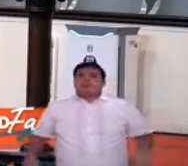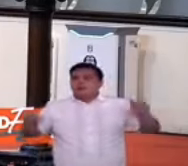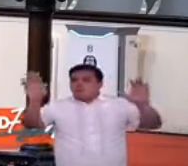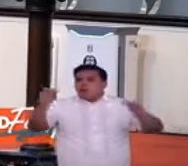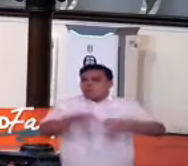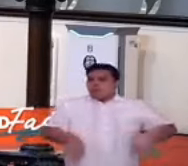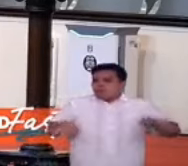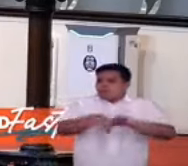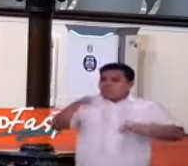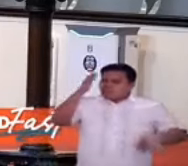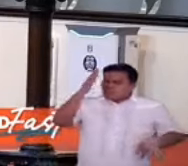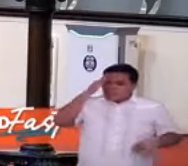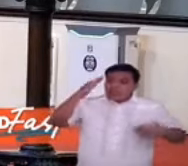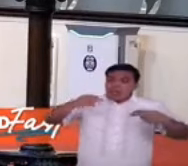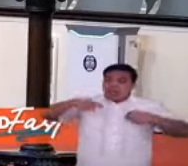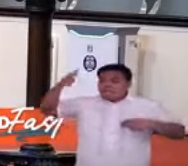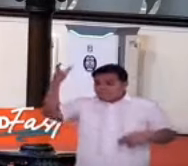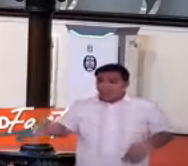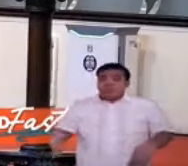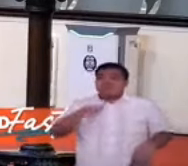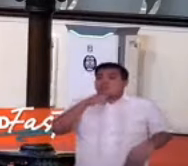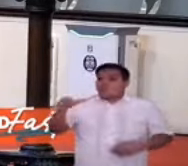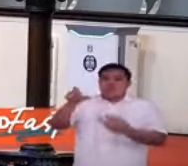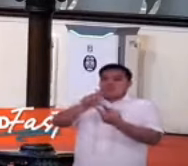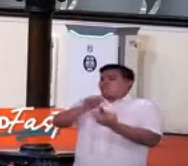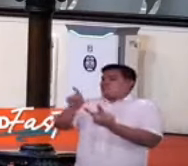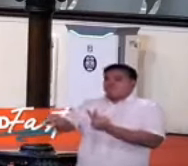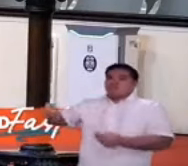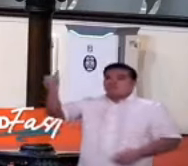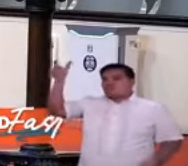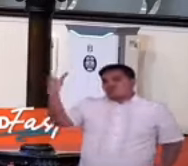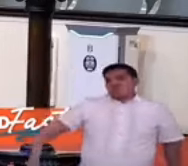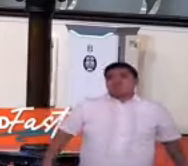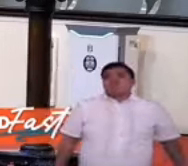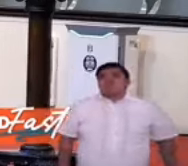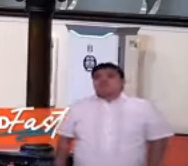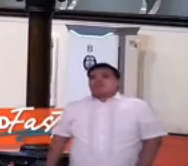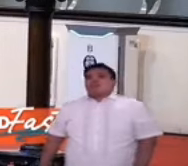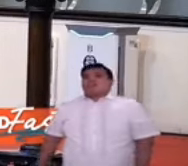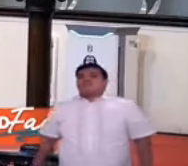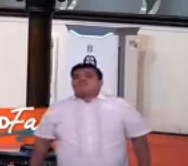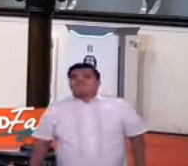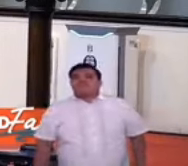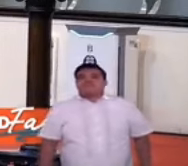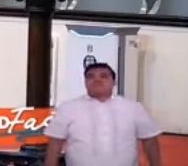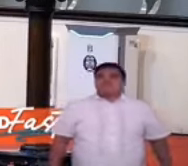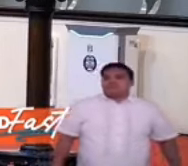So you recognize there is a God, but you just do not choose to accept Him. There is a God.